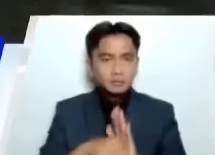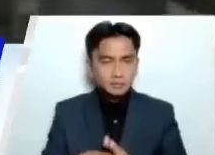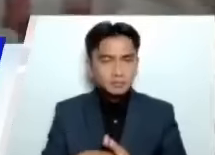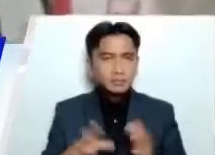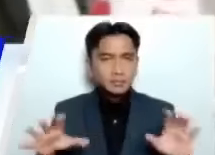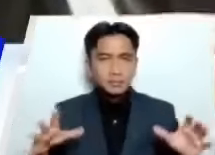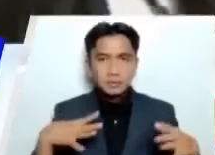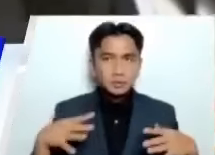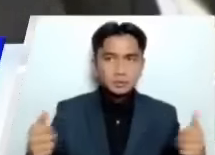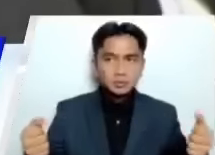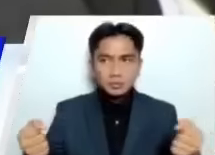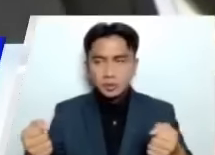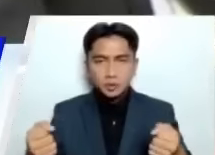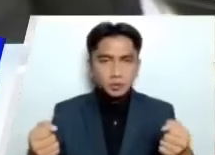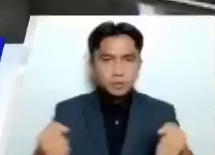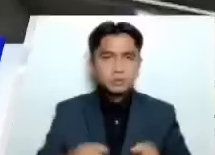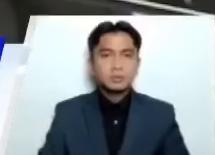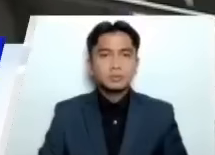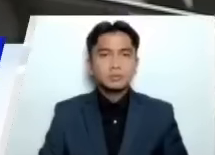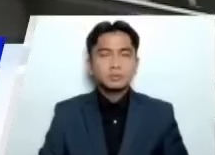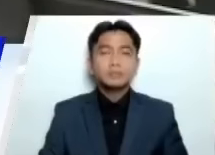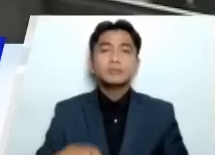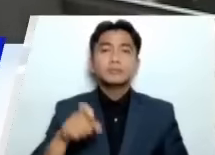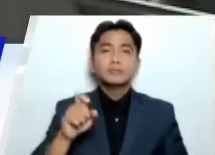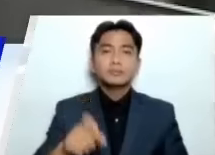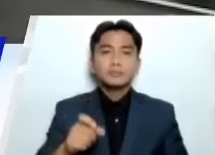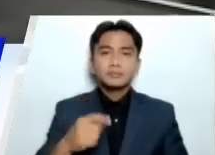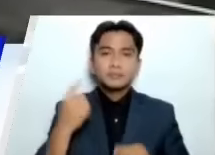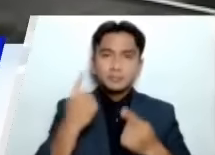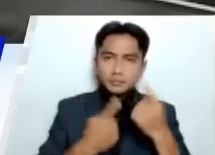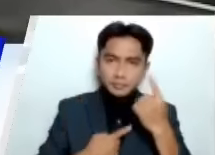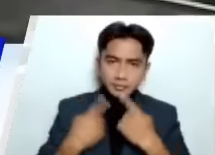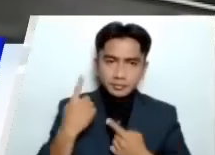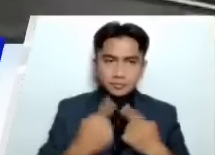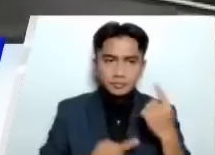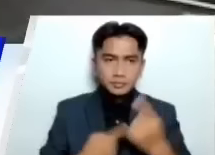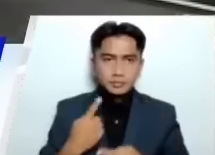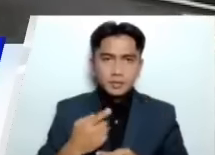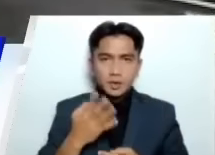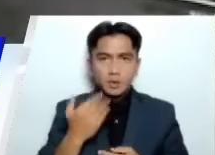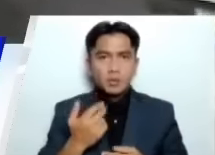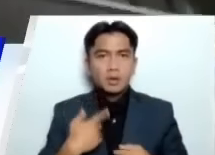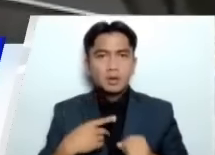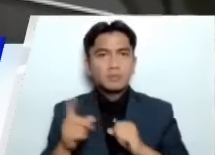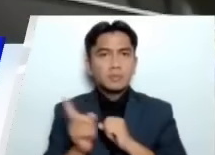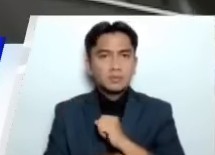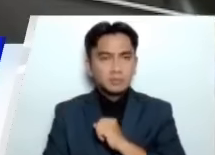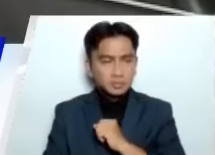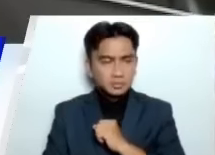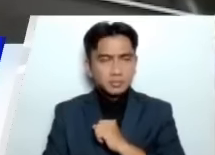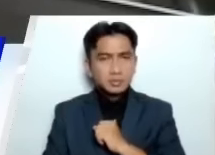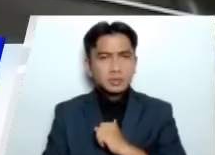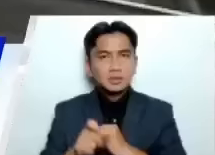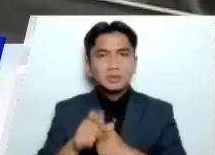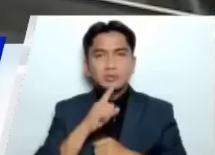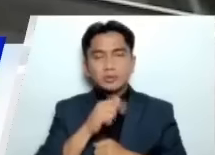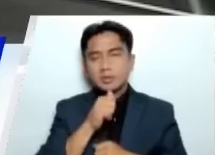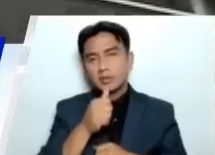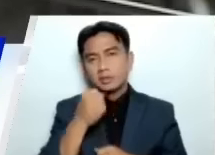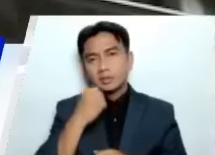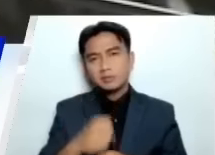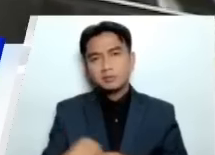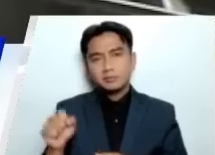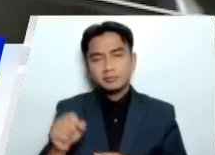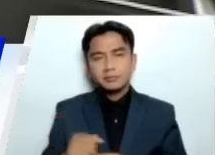the Chair. You need to reconsider that extension of your detention. It was illegal in the first place. You asked the